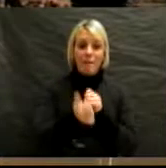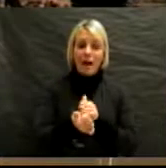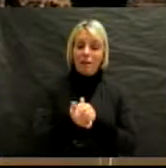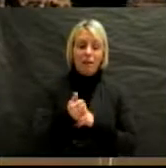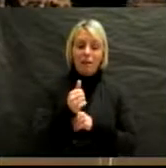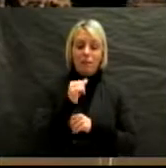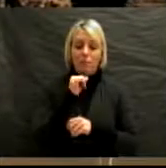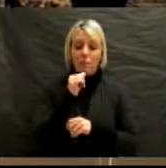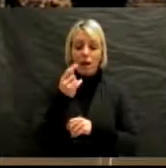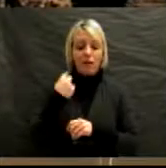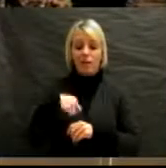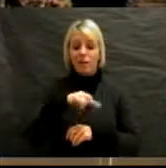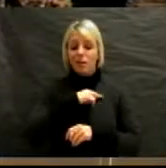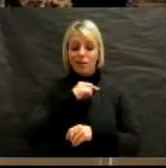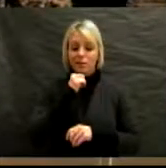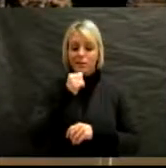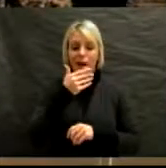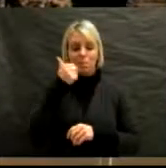board.